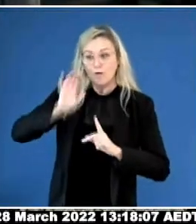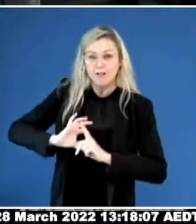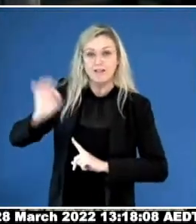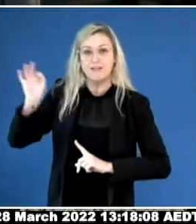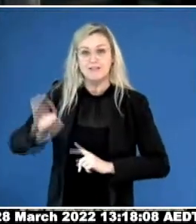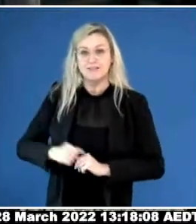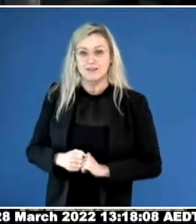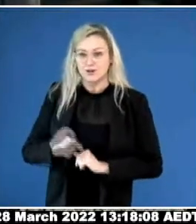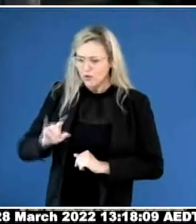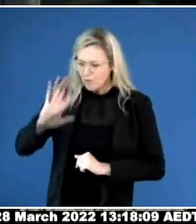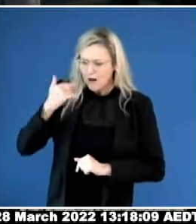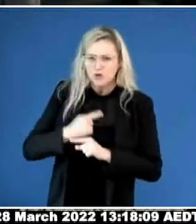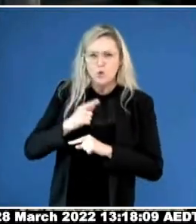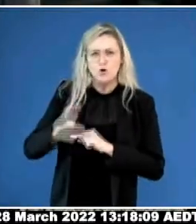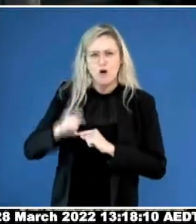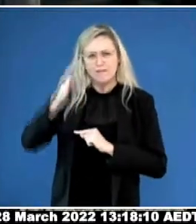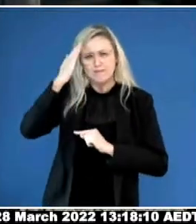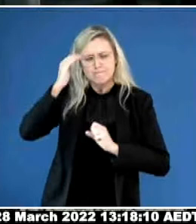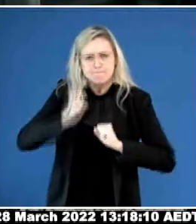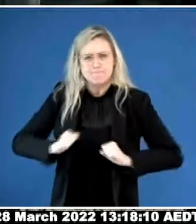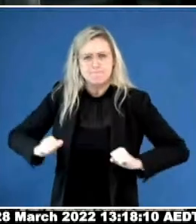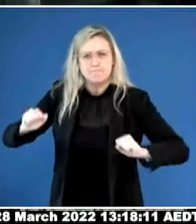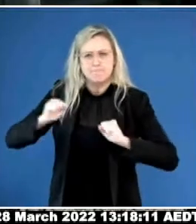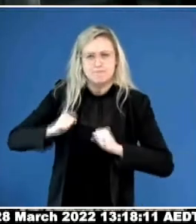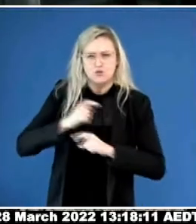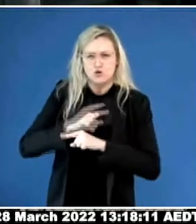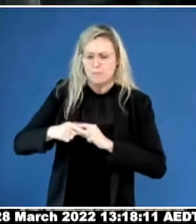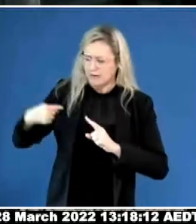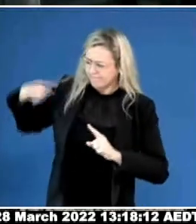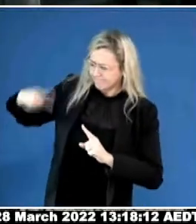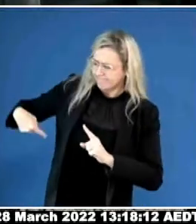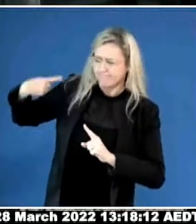resilience and the impact of trauma, which is lifelong and long-lasting.